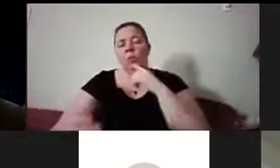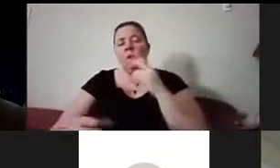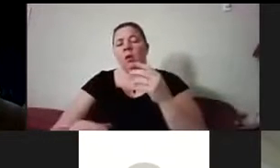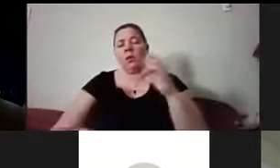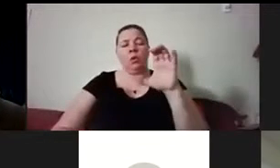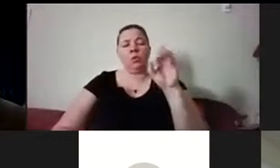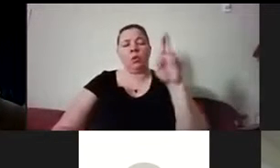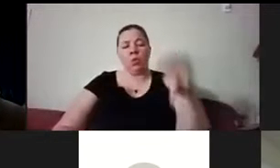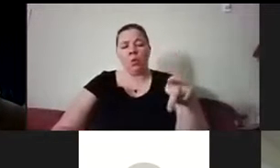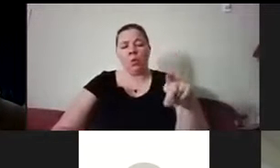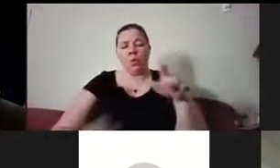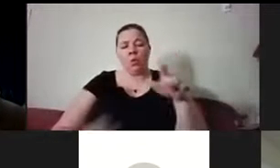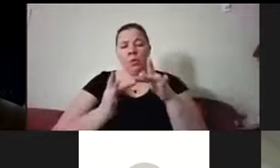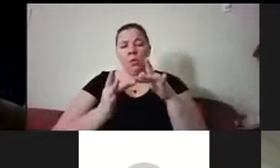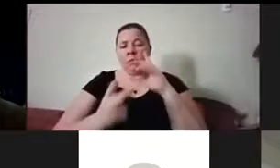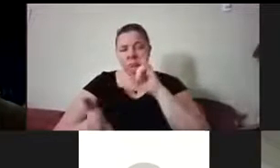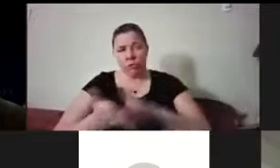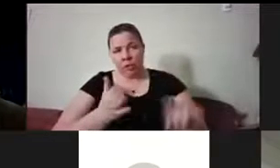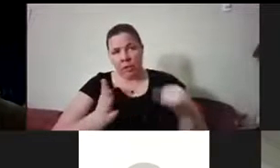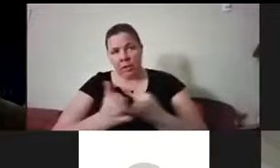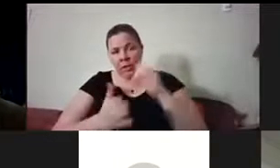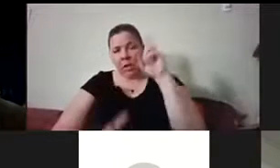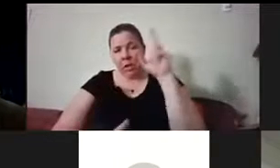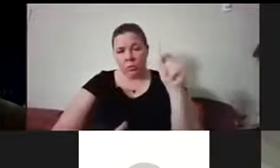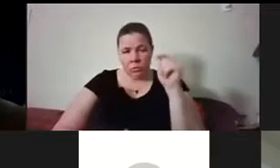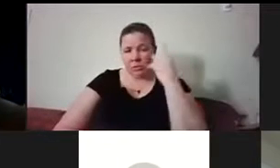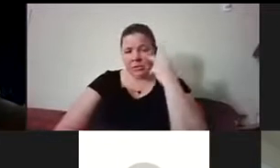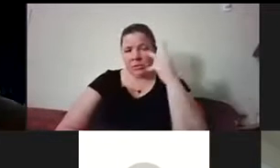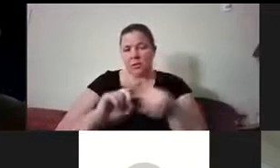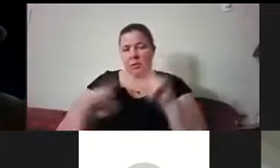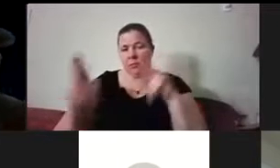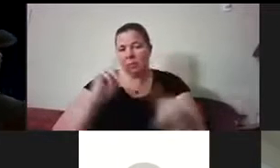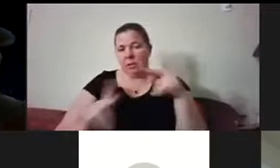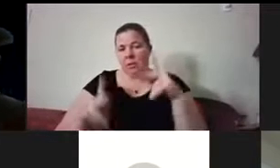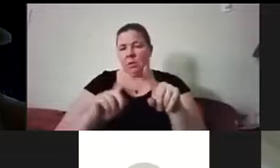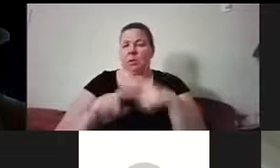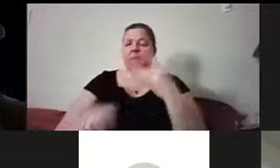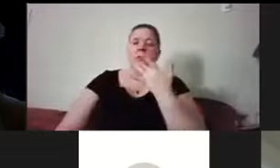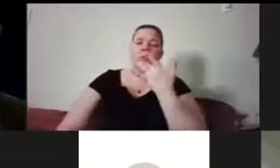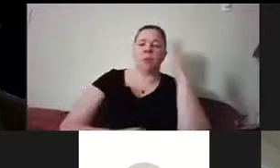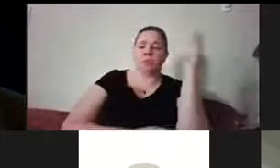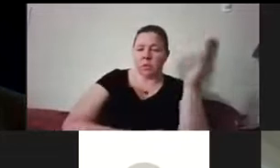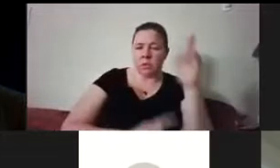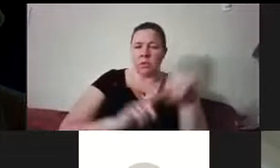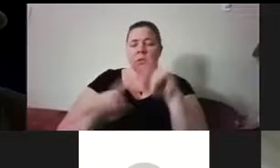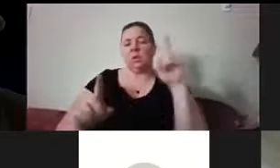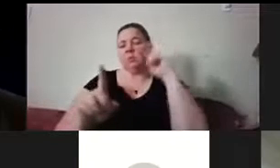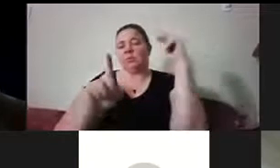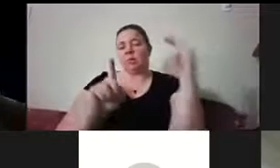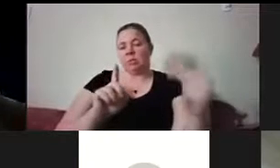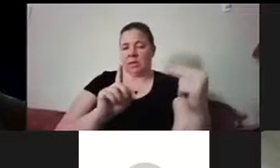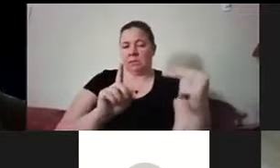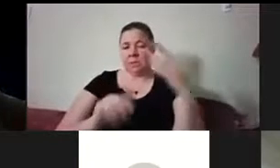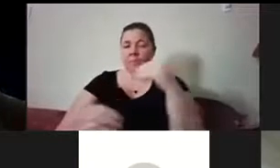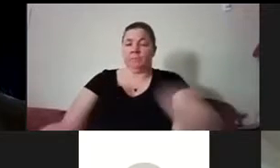webinar. It's actually good for you to check it out because you see different people and a different type of presentation from a different perspective. And